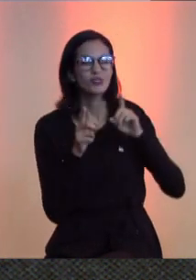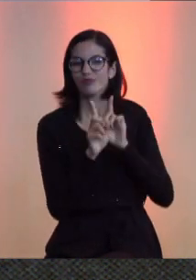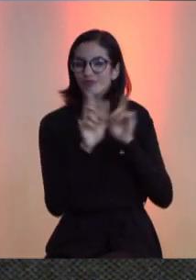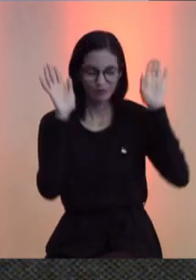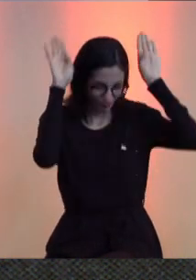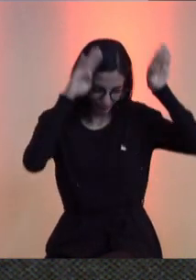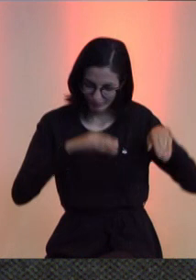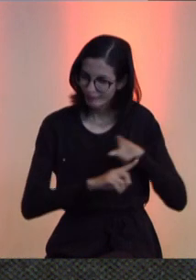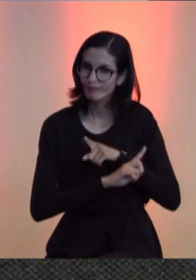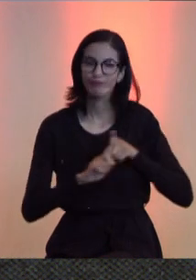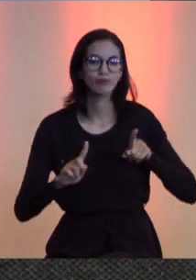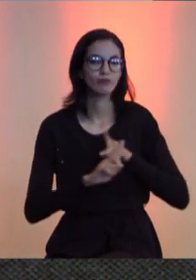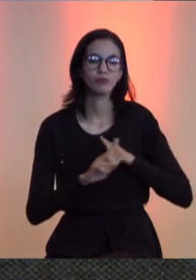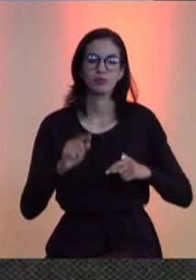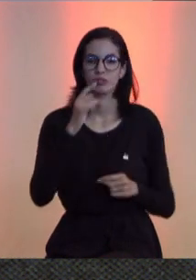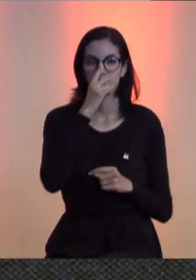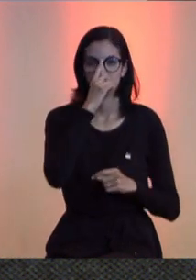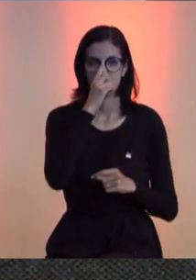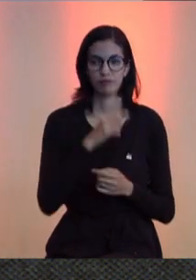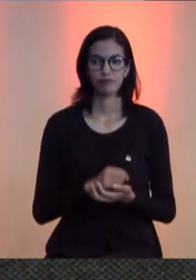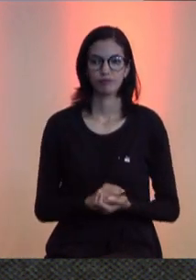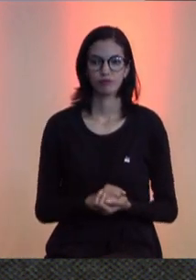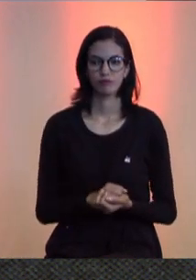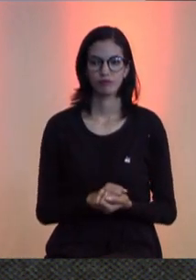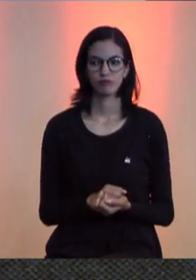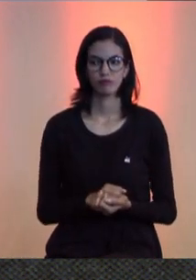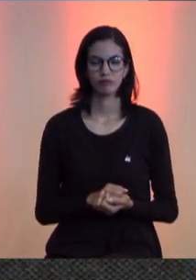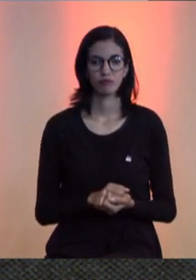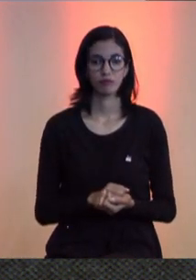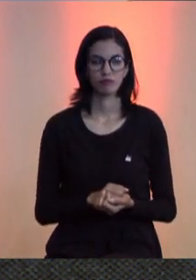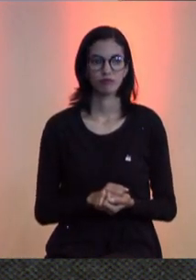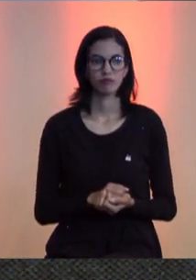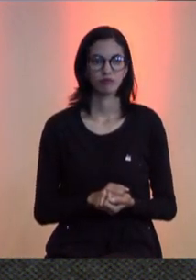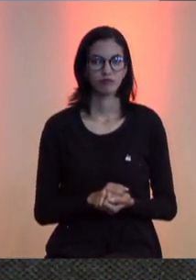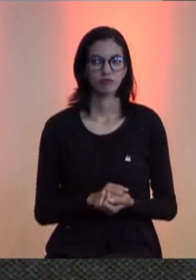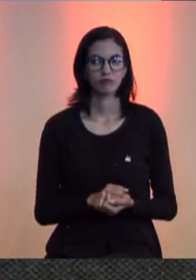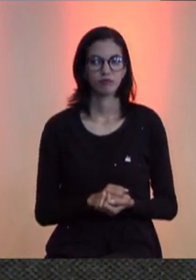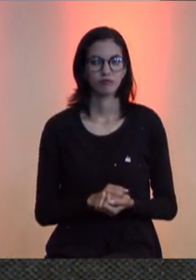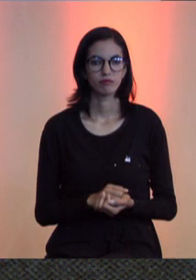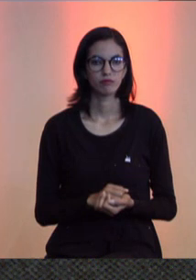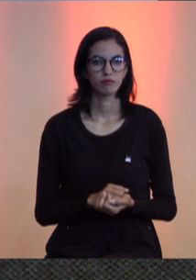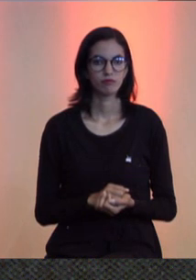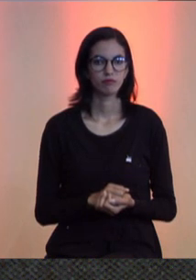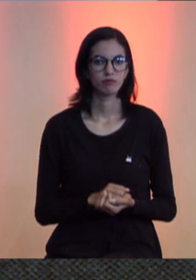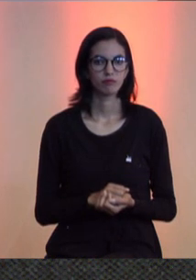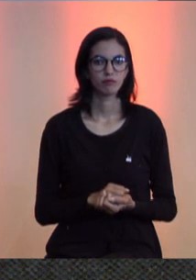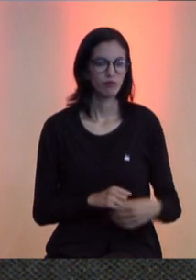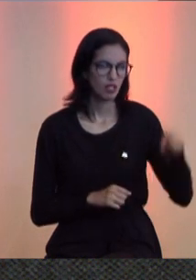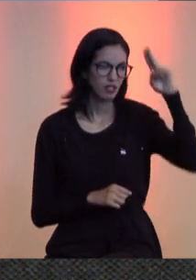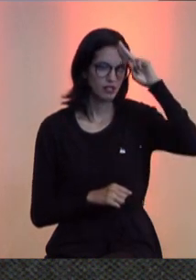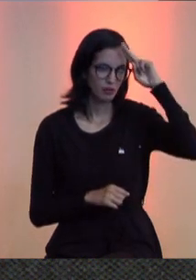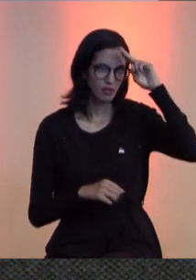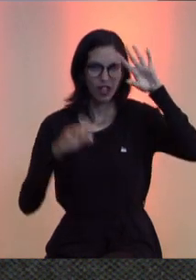gods nor worship the golden image which thou hast set up. No lo adoraremos ni tampoco honraremos la